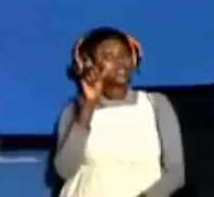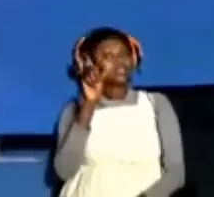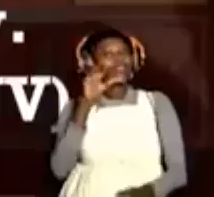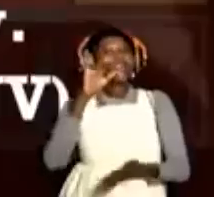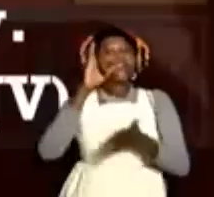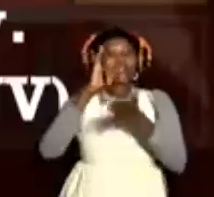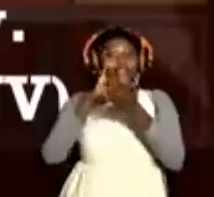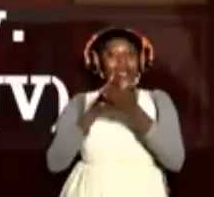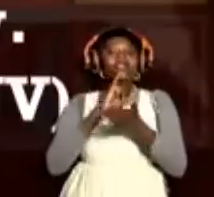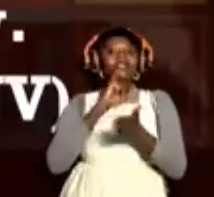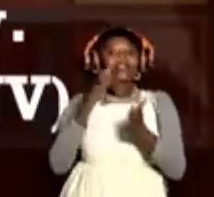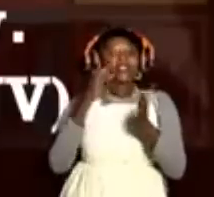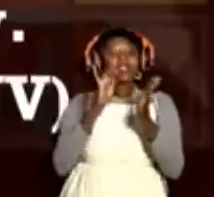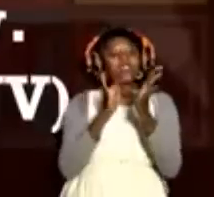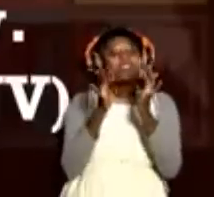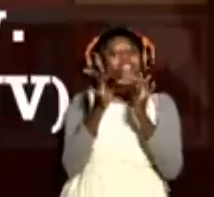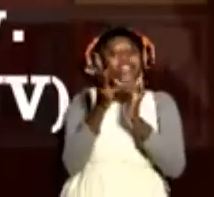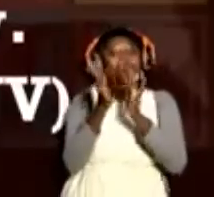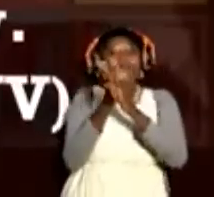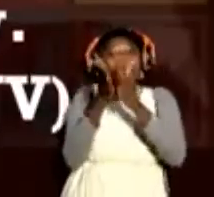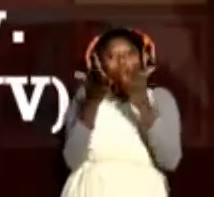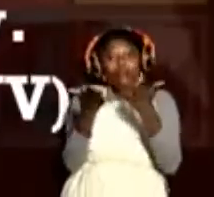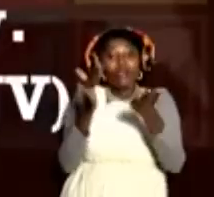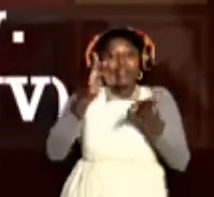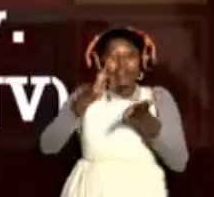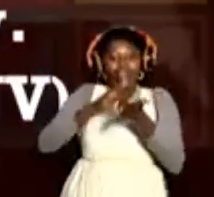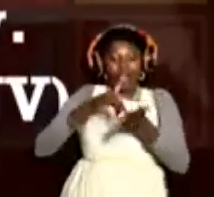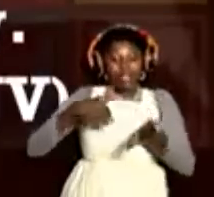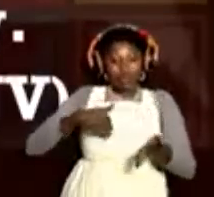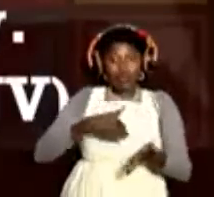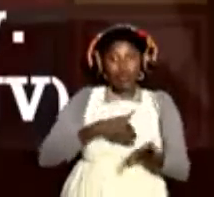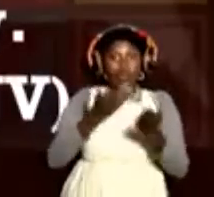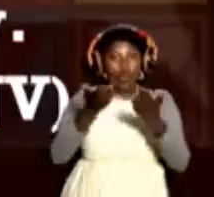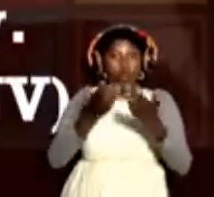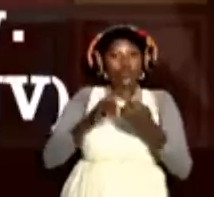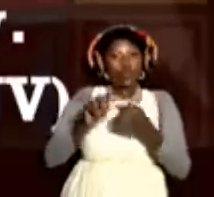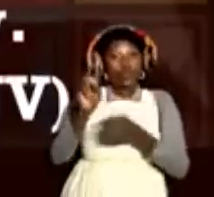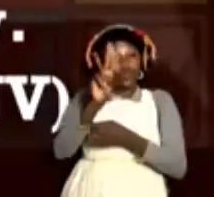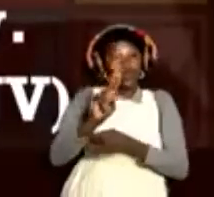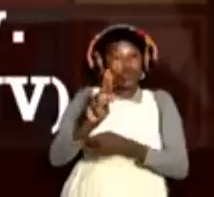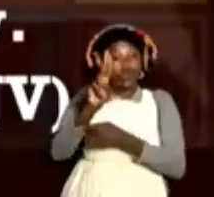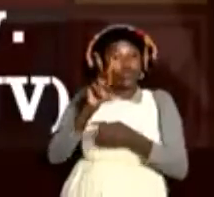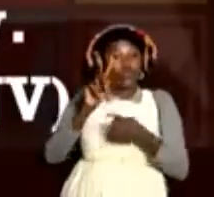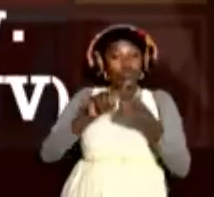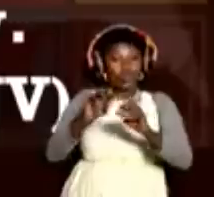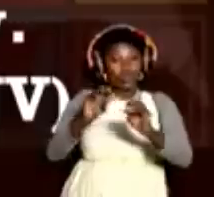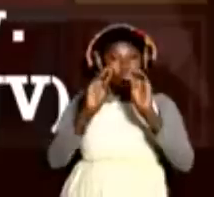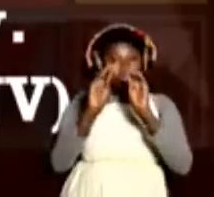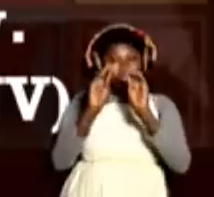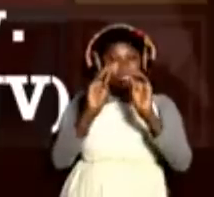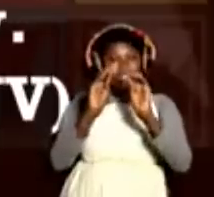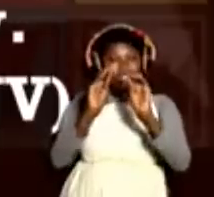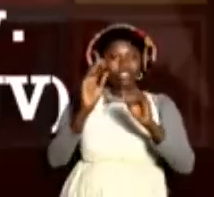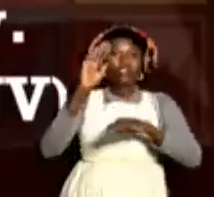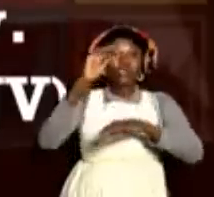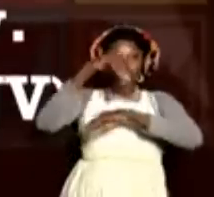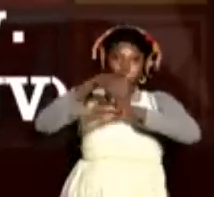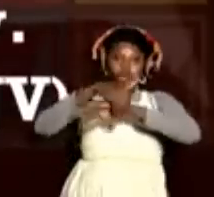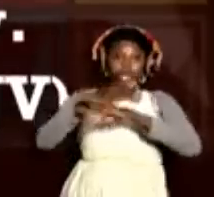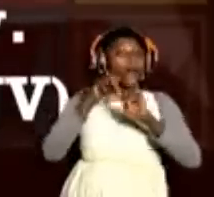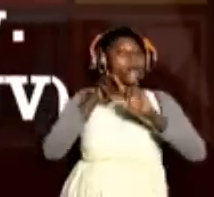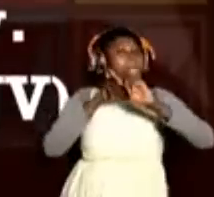the text that we're supposed to spend time to expose tonight.